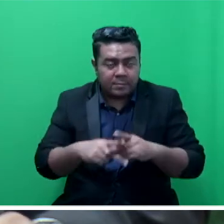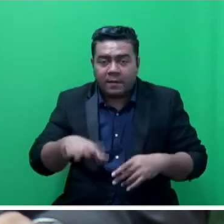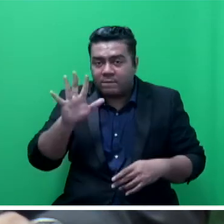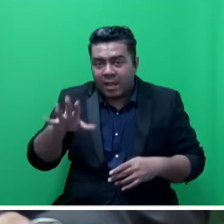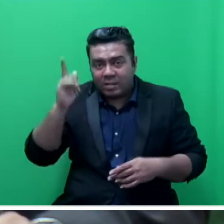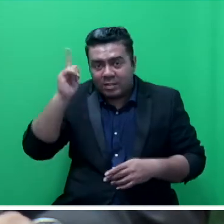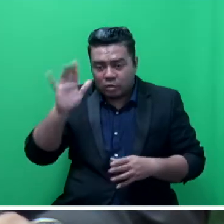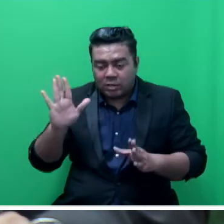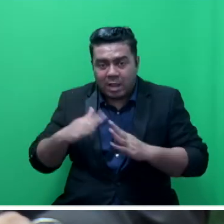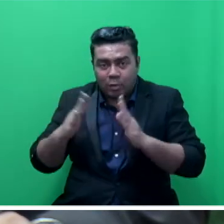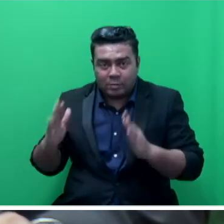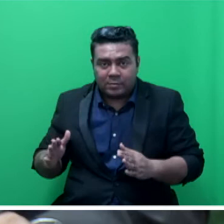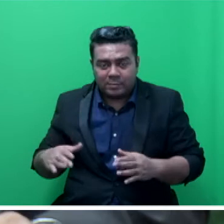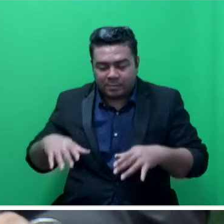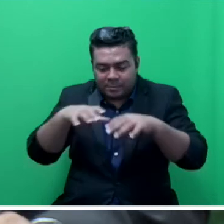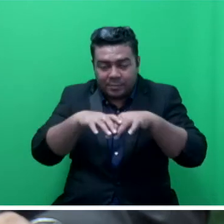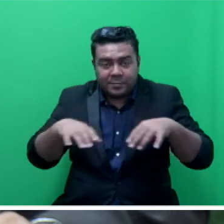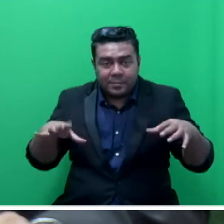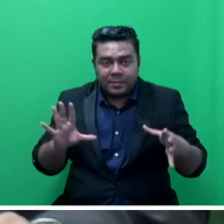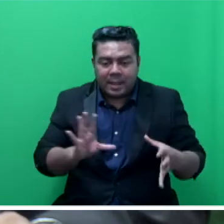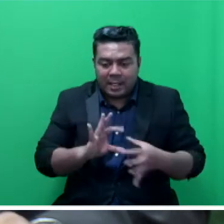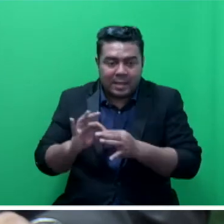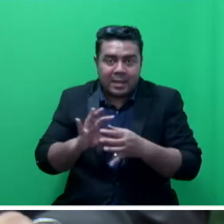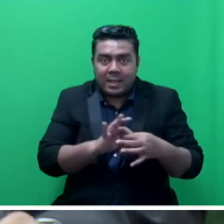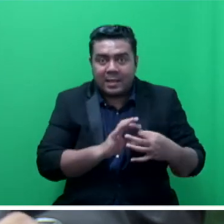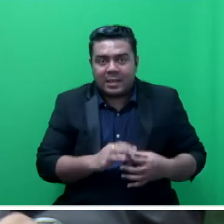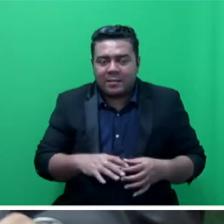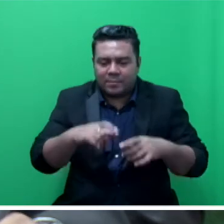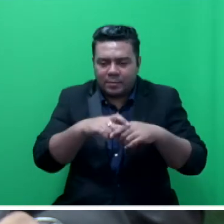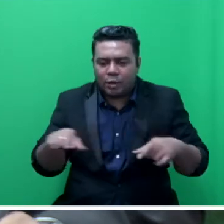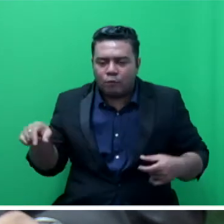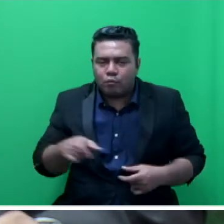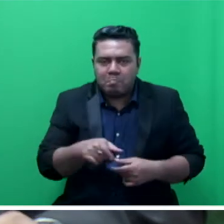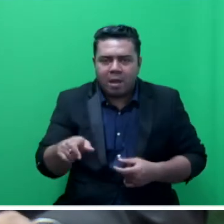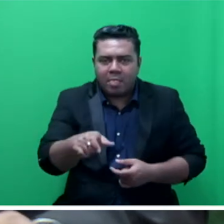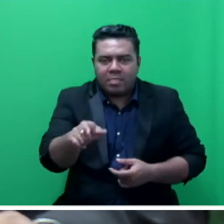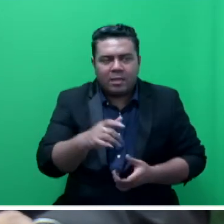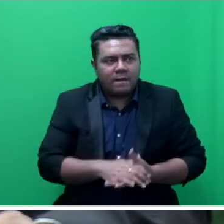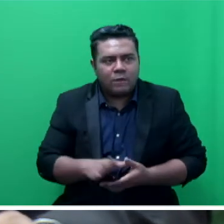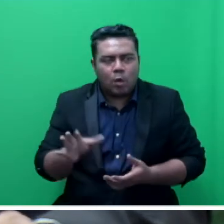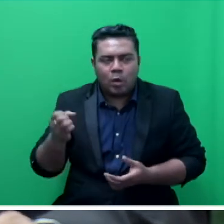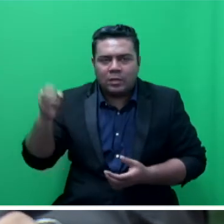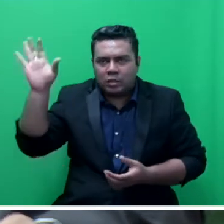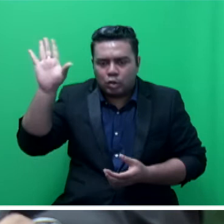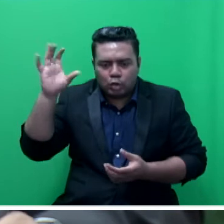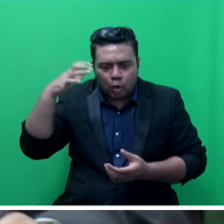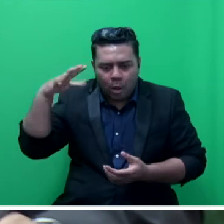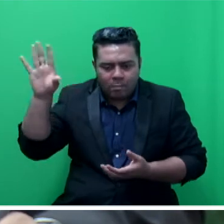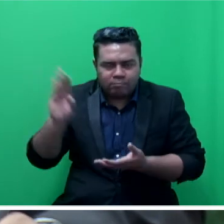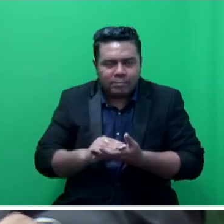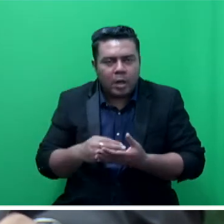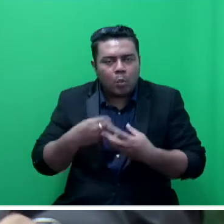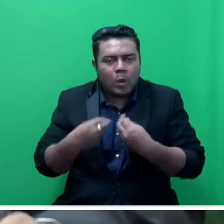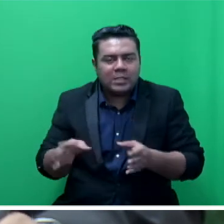quarters, covered walkways to link school buildings, and building services for solar power, water supply, and waste